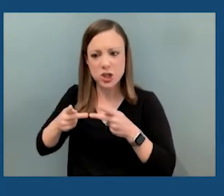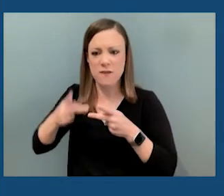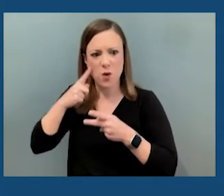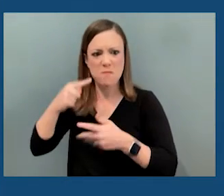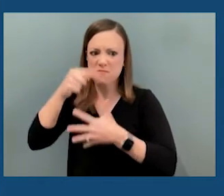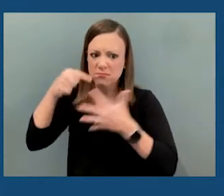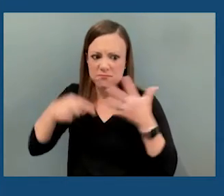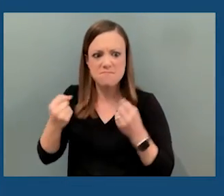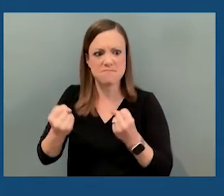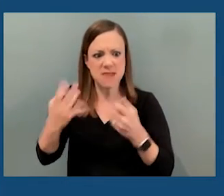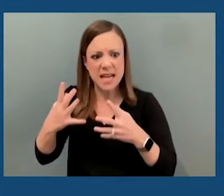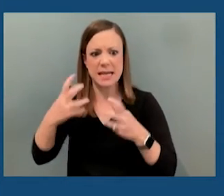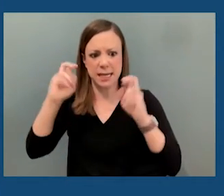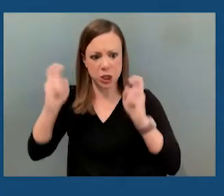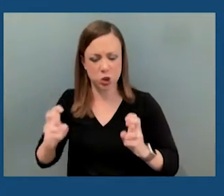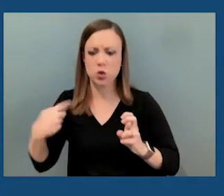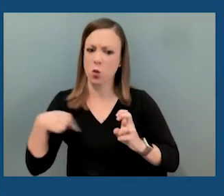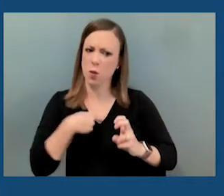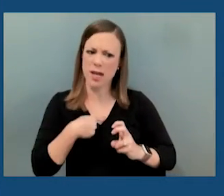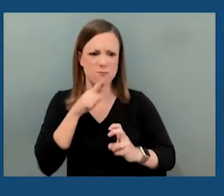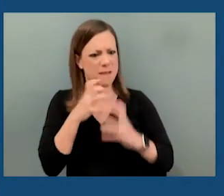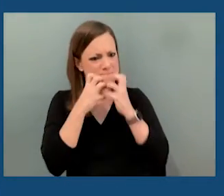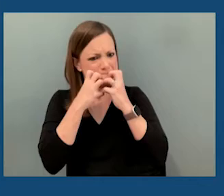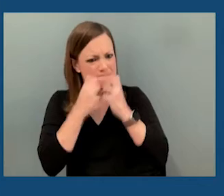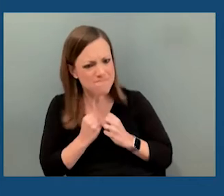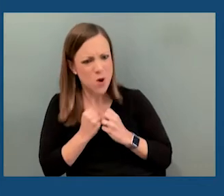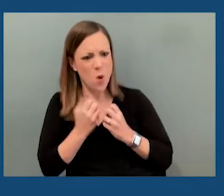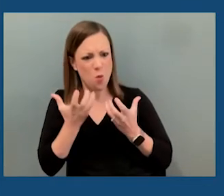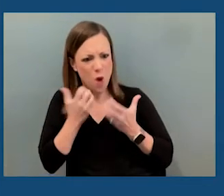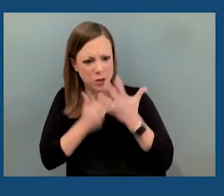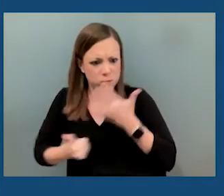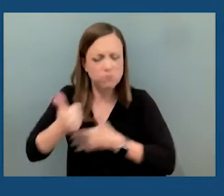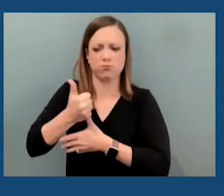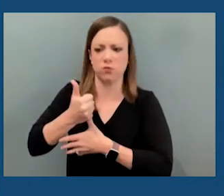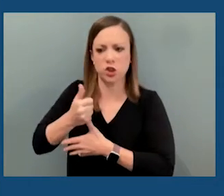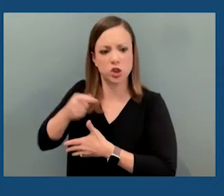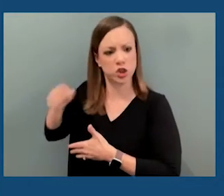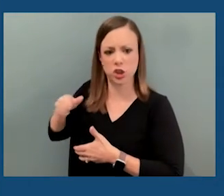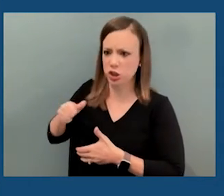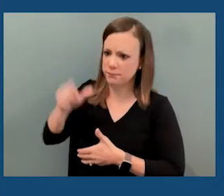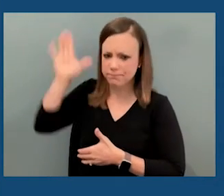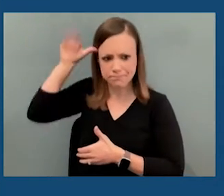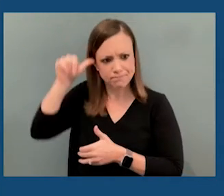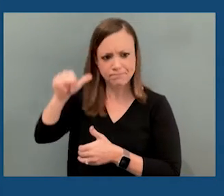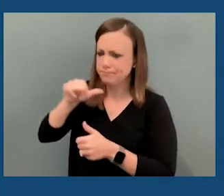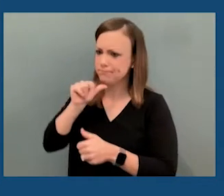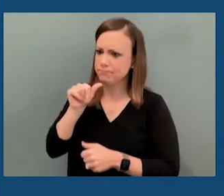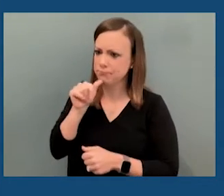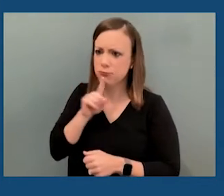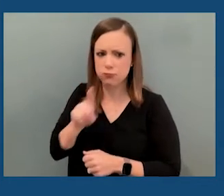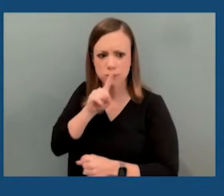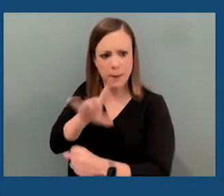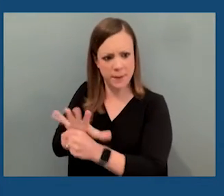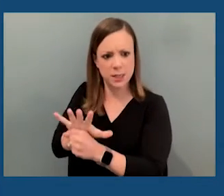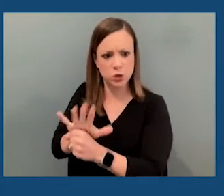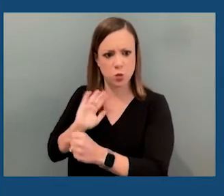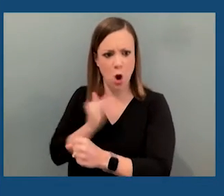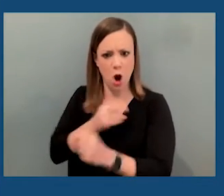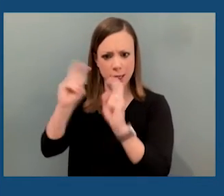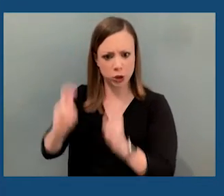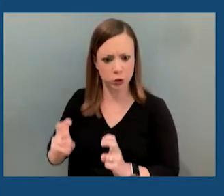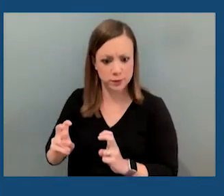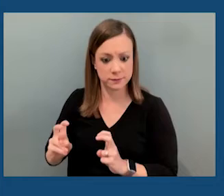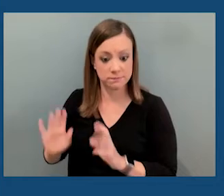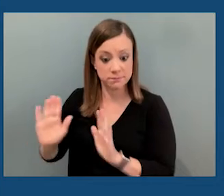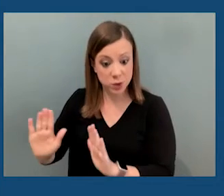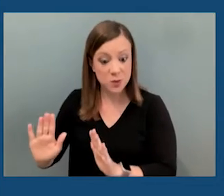about. Now, in politics, just like in life, people often say one thing about you in public and another thing about